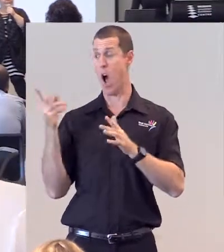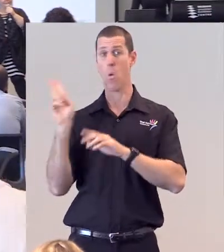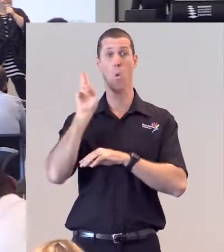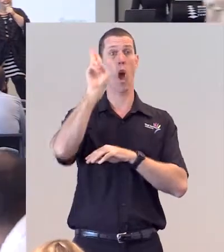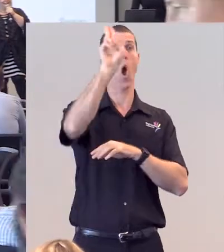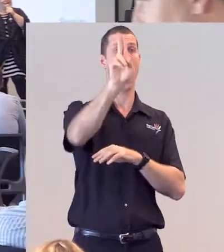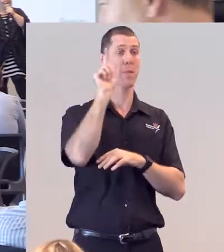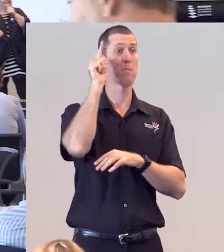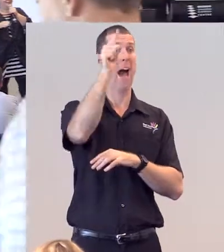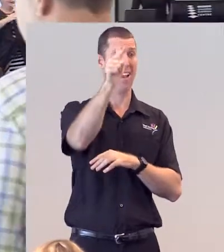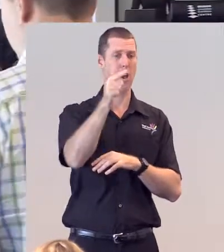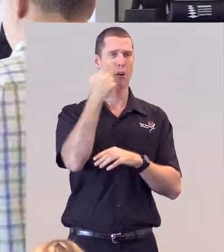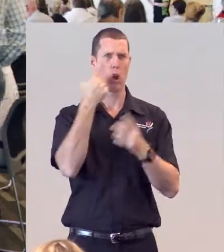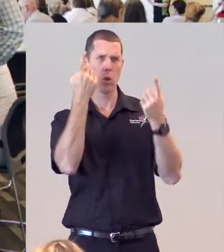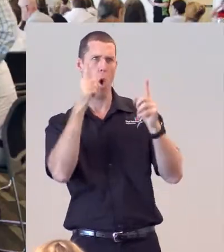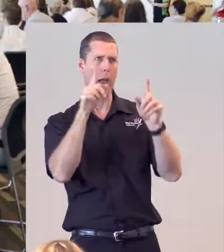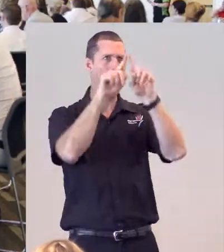try and make some sense out of this.